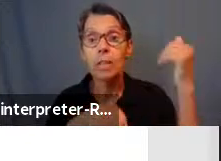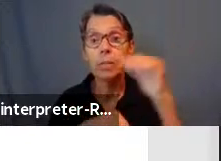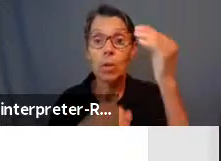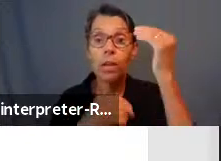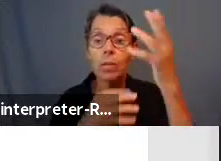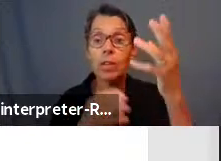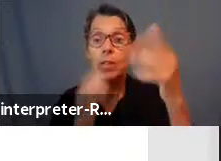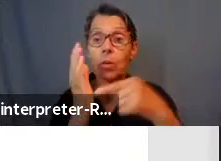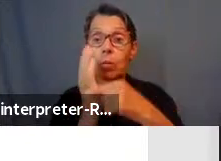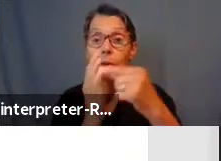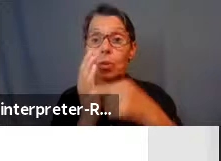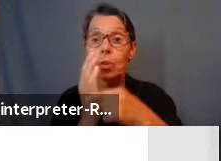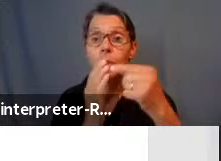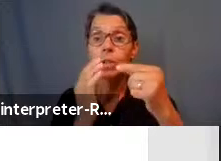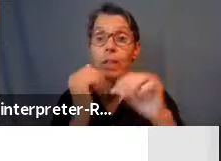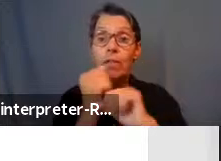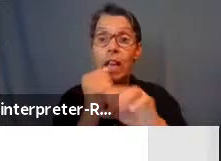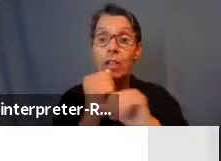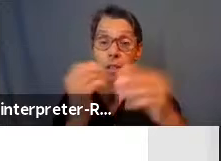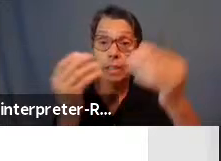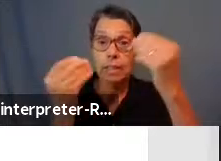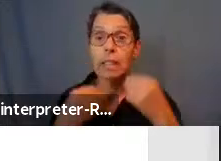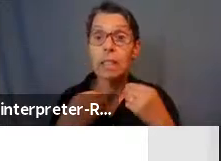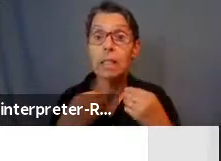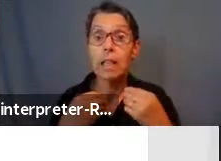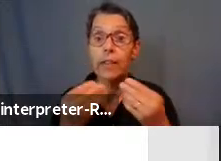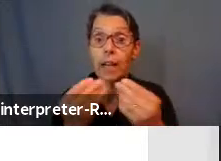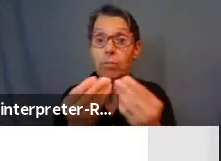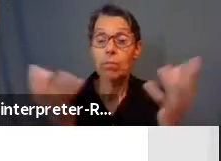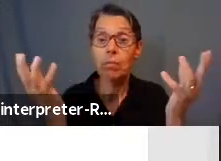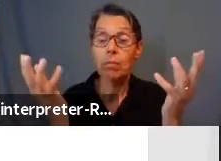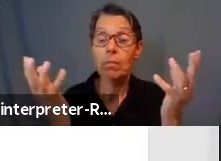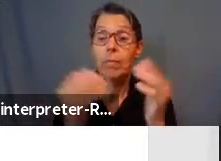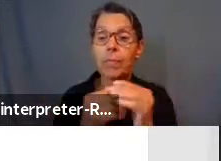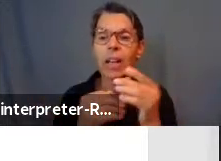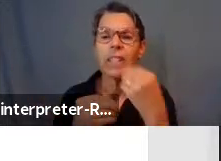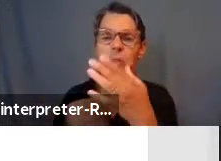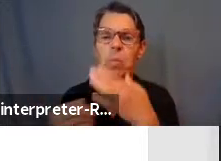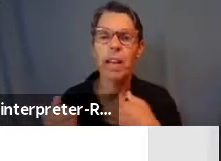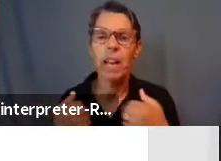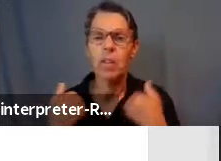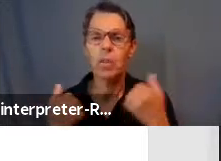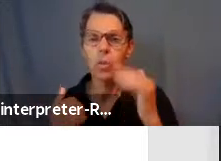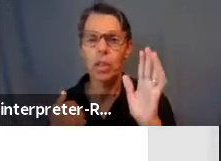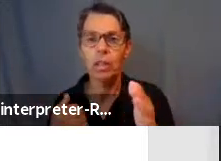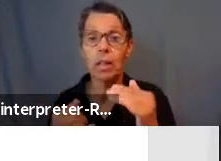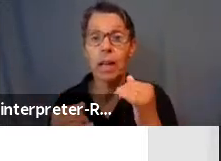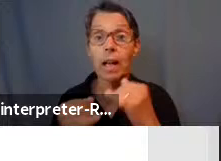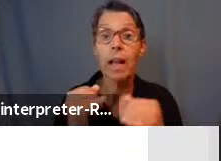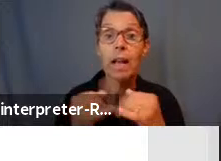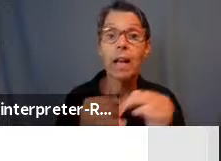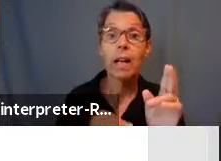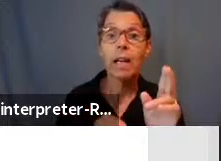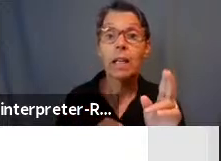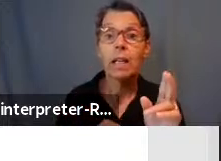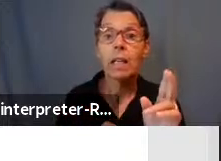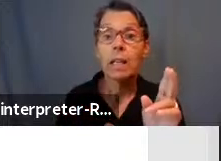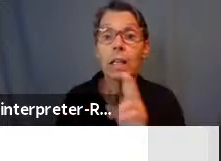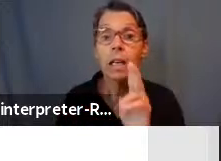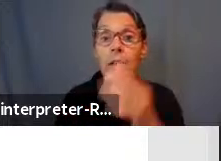your brochures or flyers, and I can provide you with my address? And then lastly, can I use the